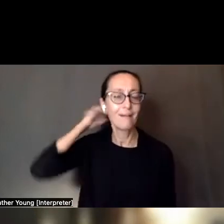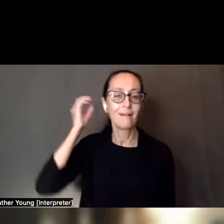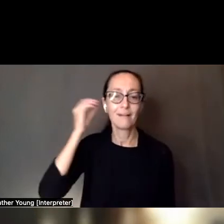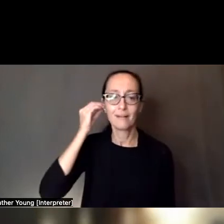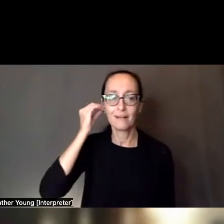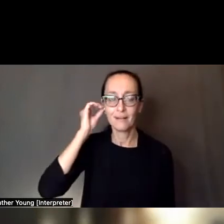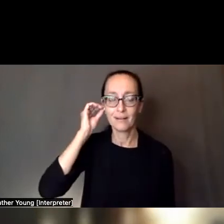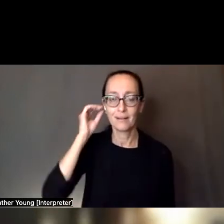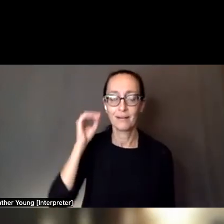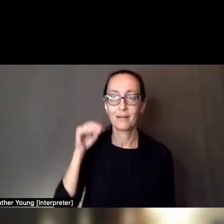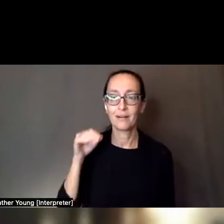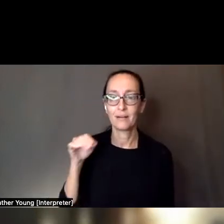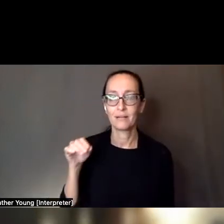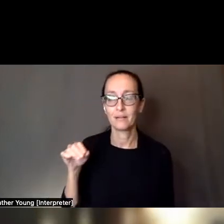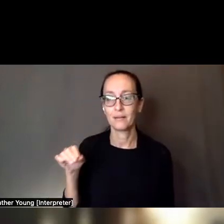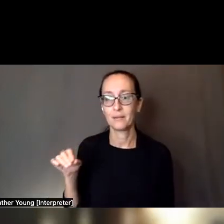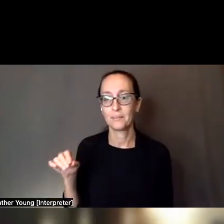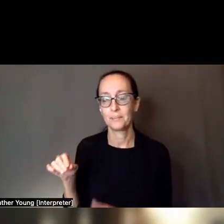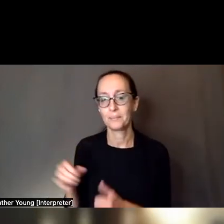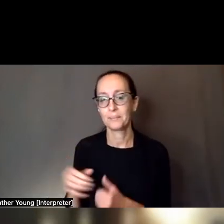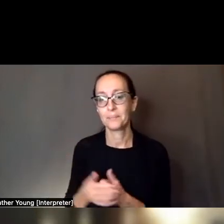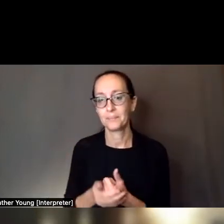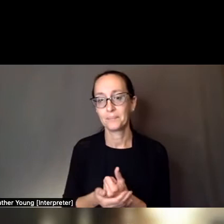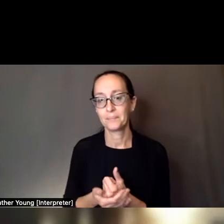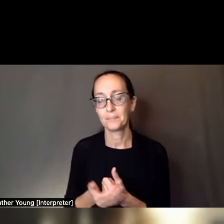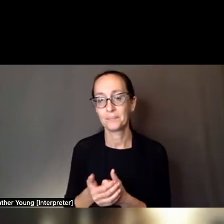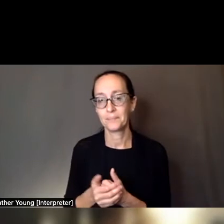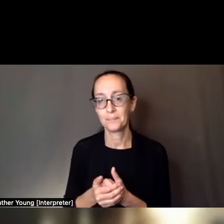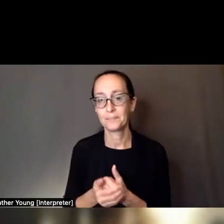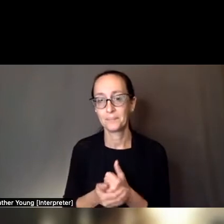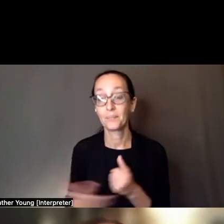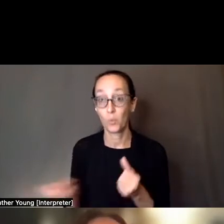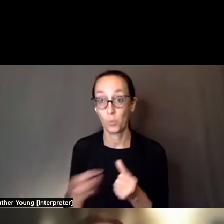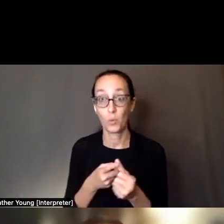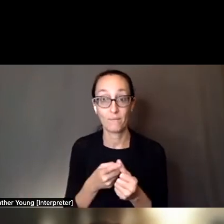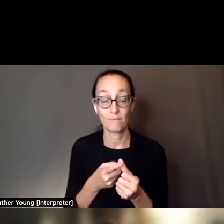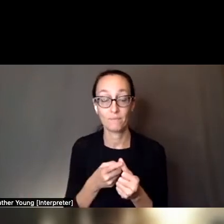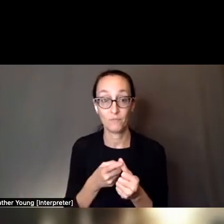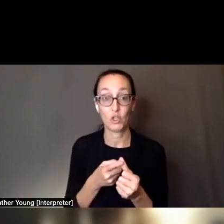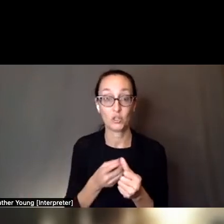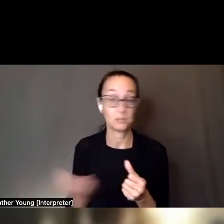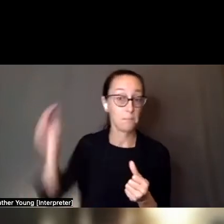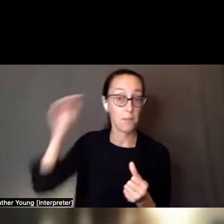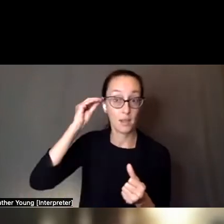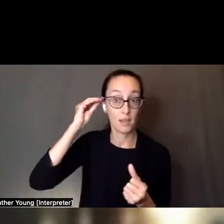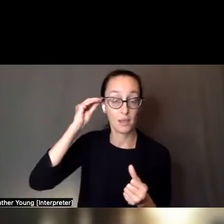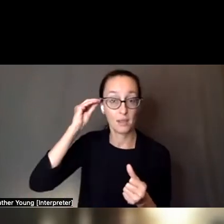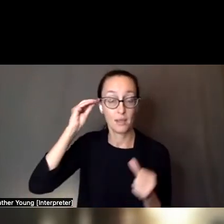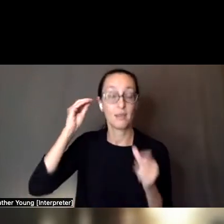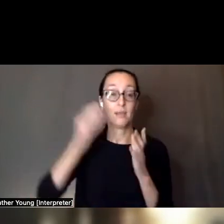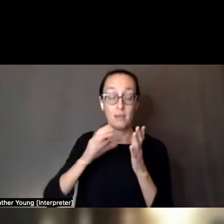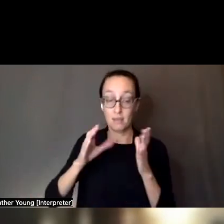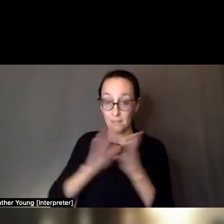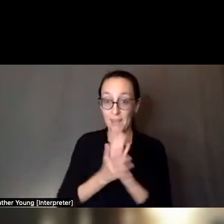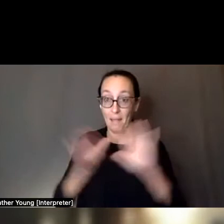During the first months of when I was activated, the